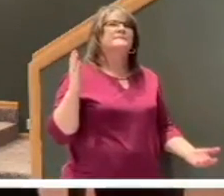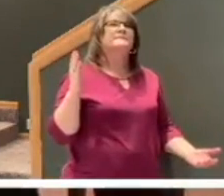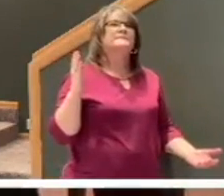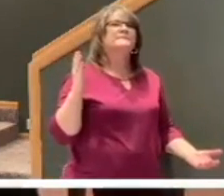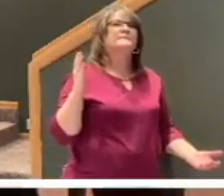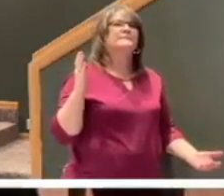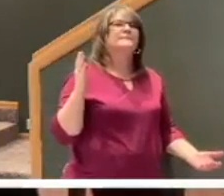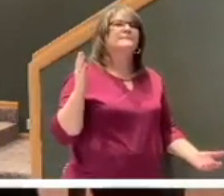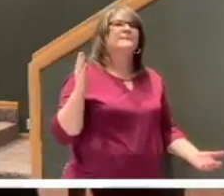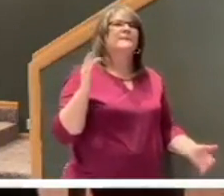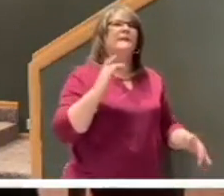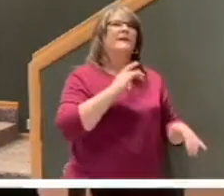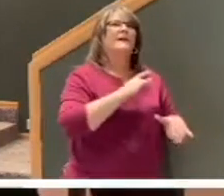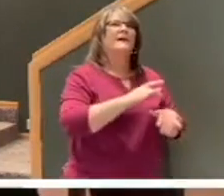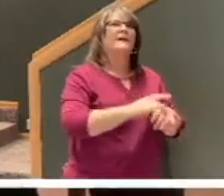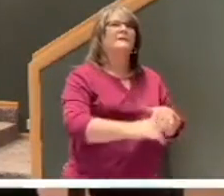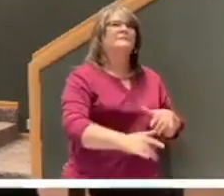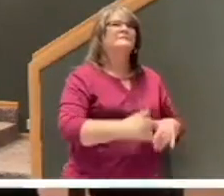empty.